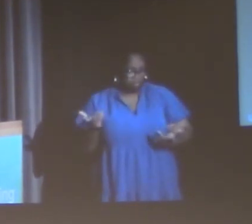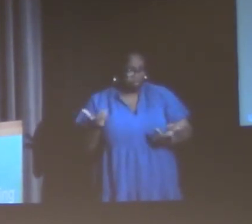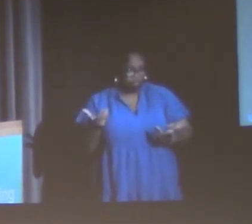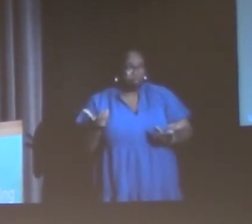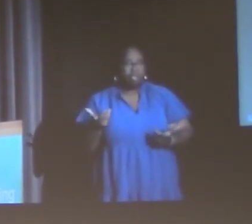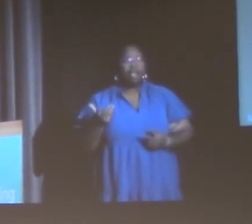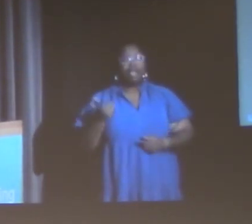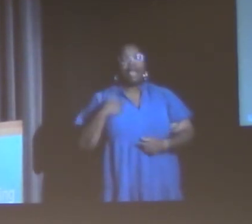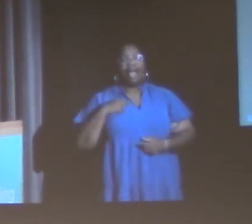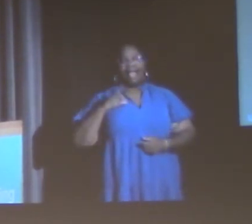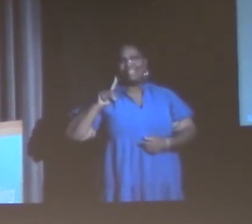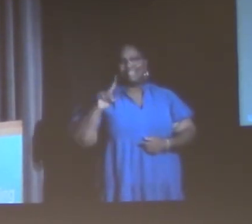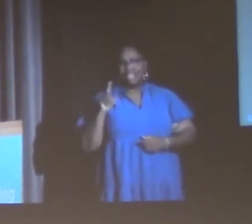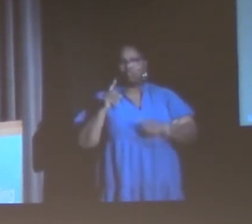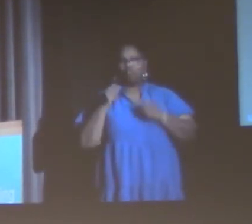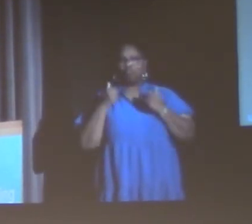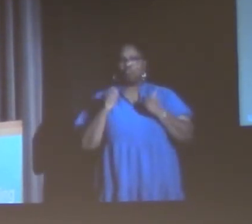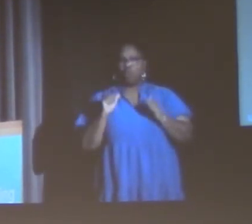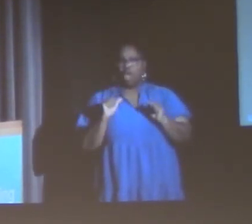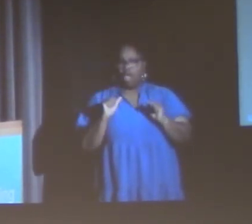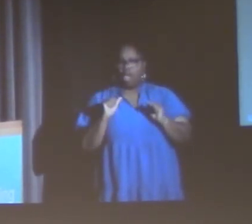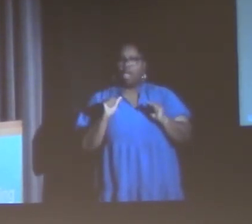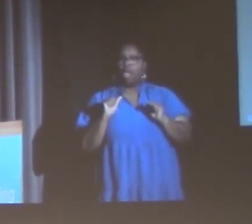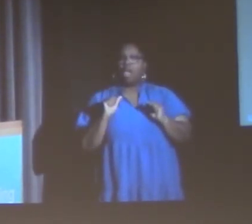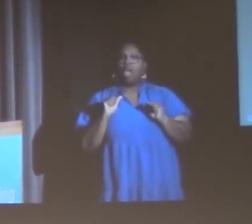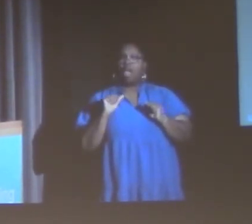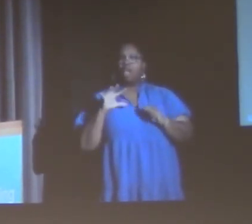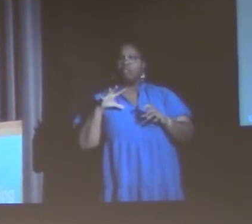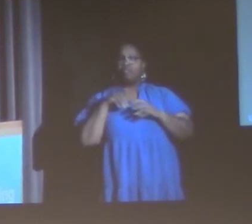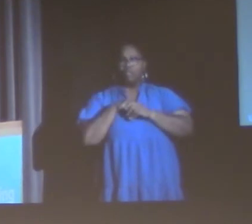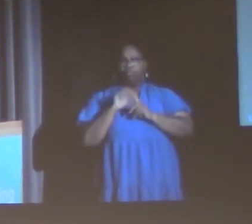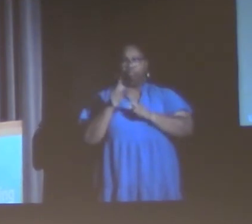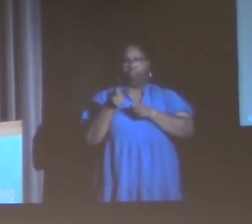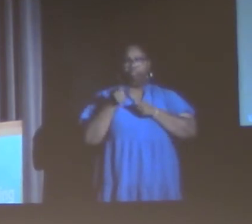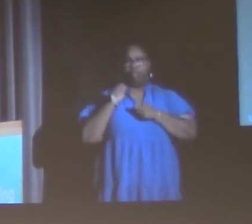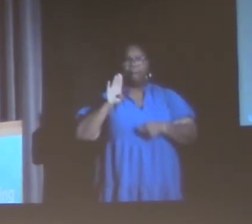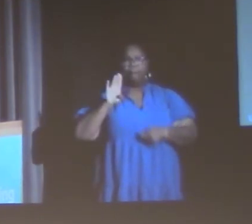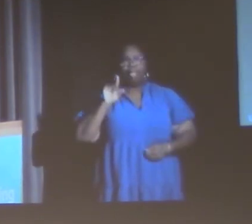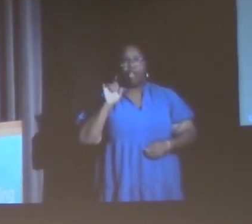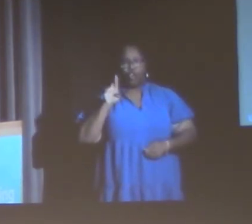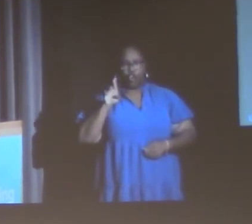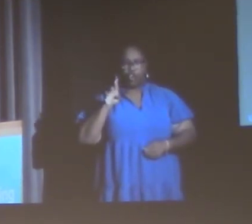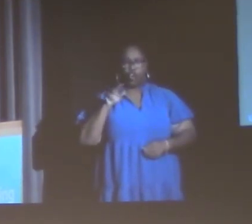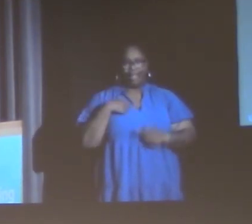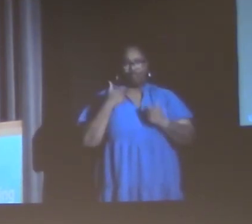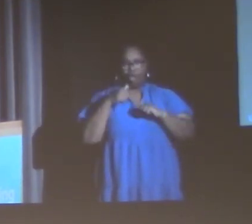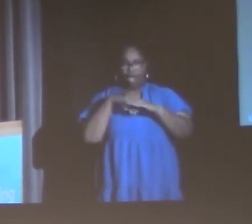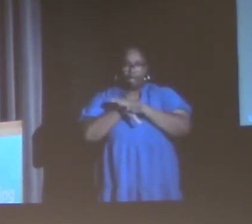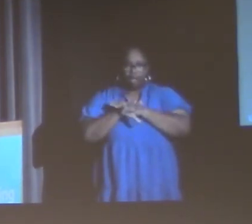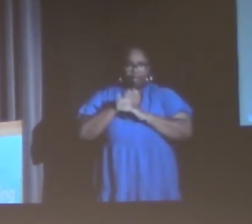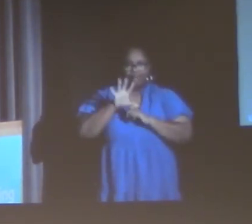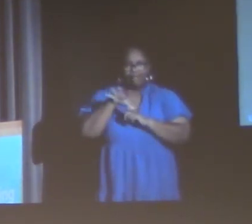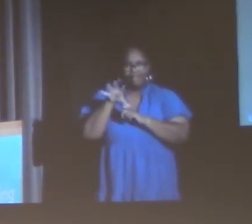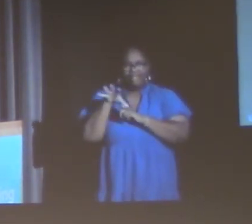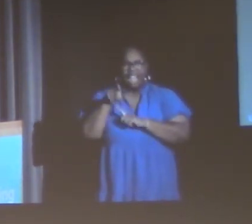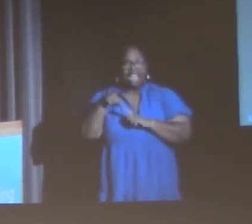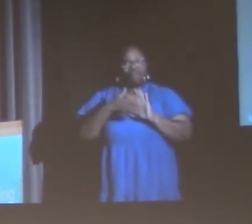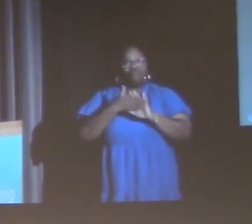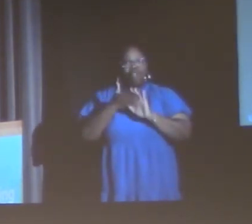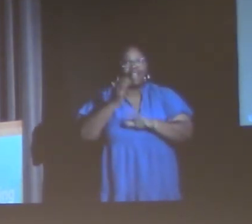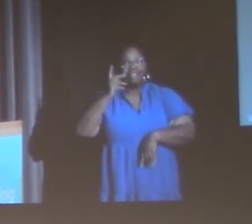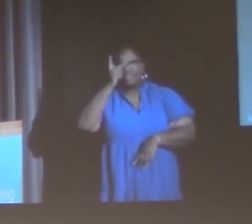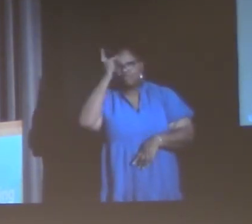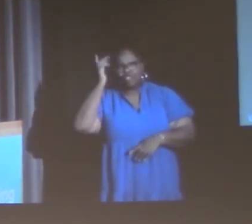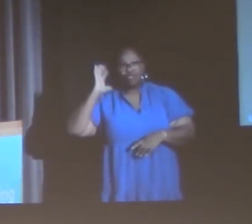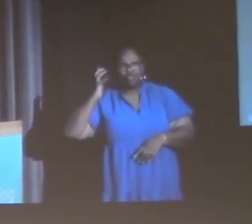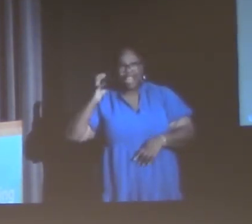did try to get into Film Blacker. He was running the prison radio, which was, he did brilliant constructive things. He was also put in the same